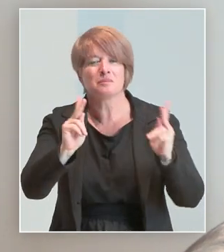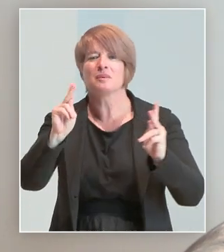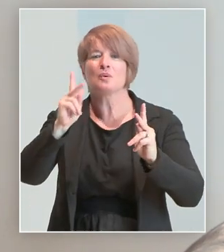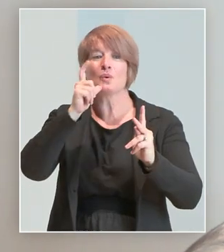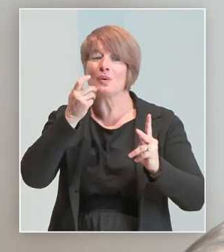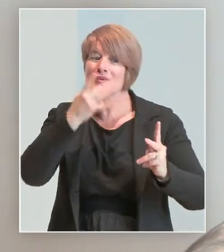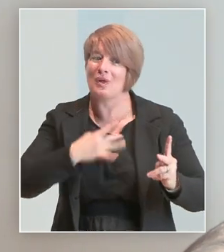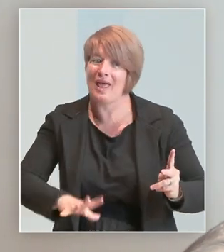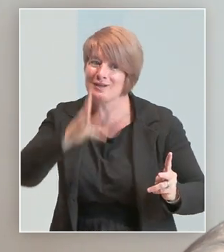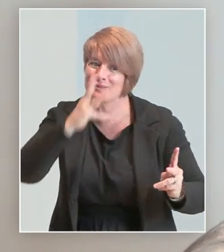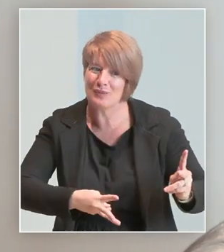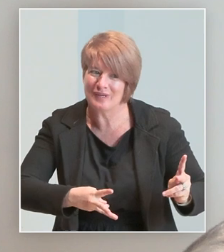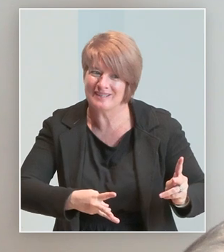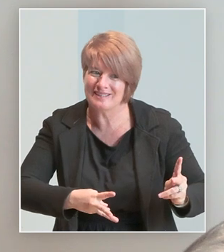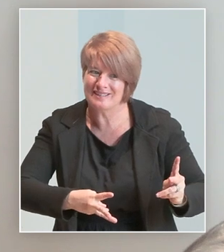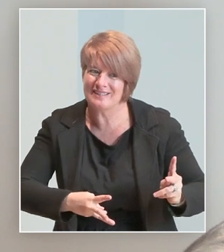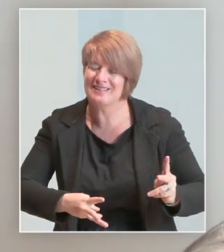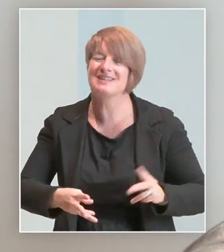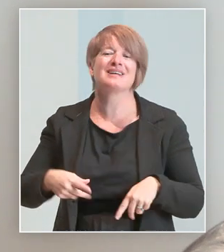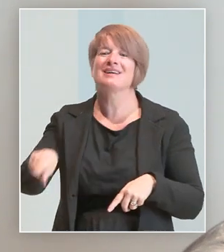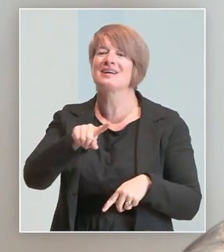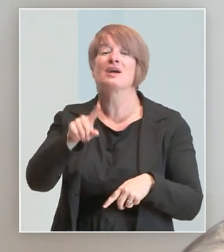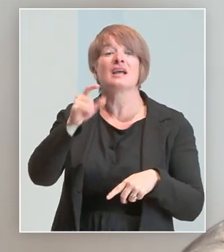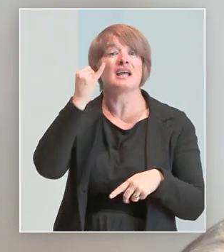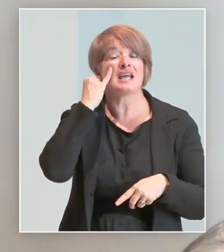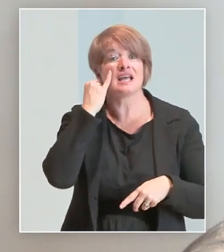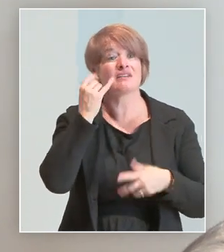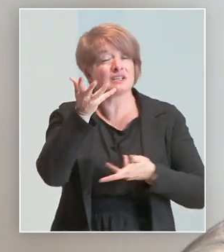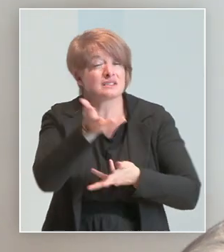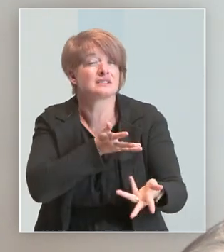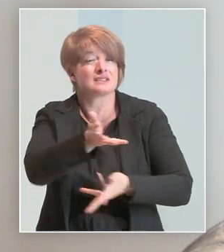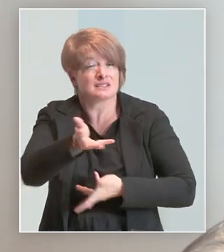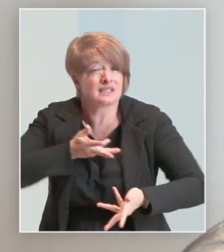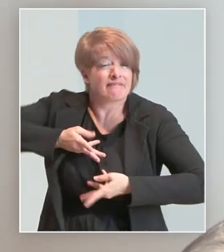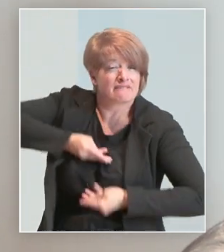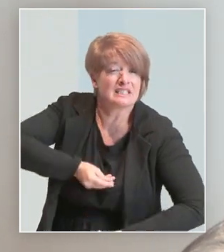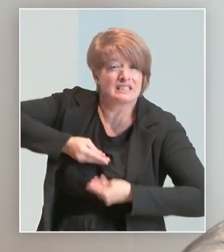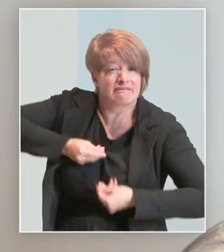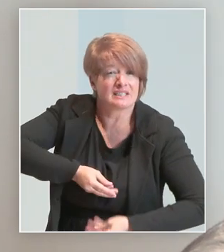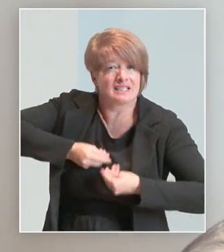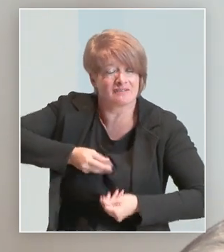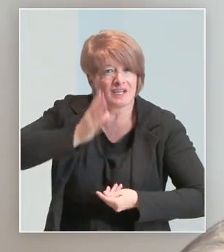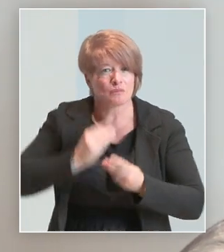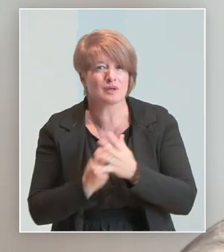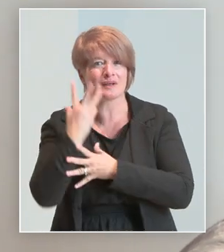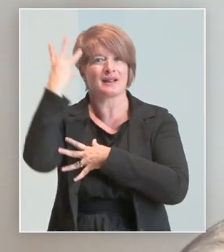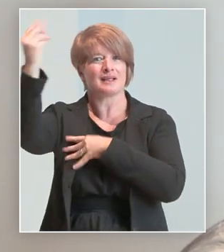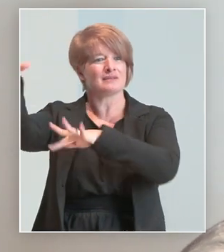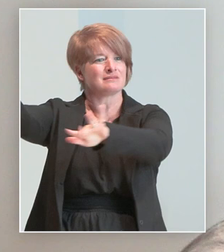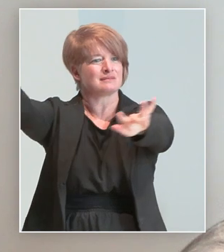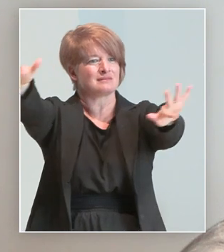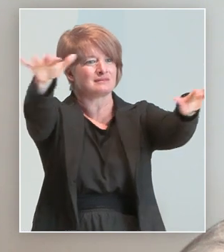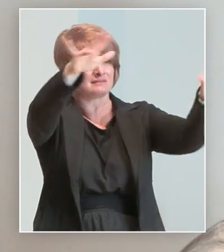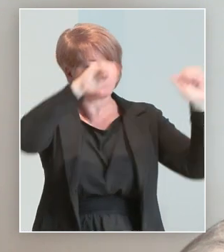do not like to be ignored, guests who will leave if you visit with them, if you feed them well. You will honor